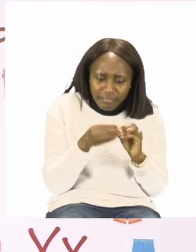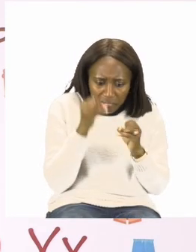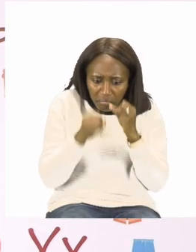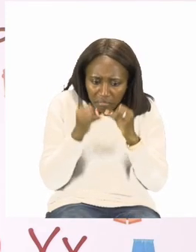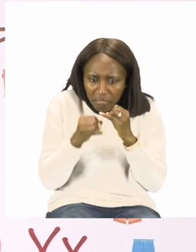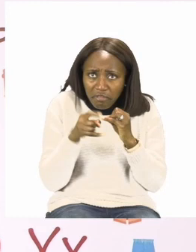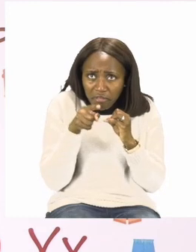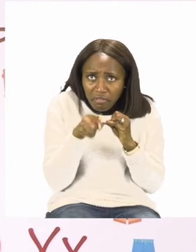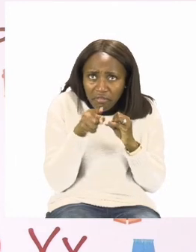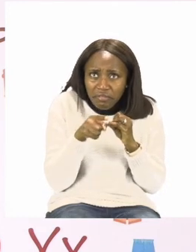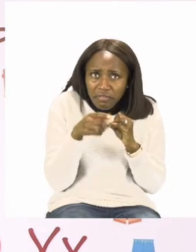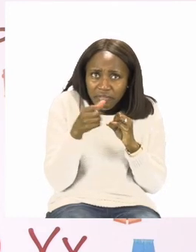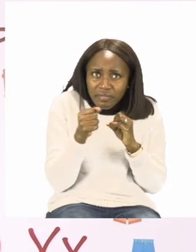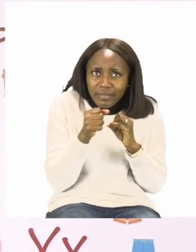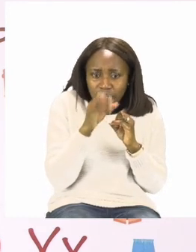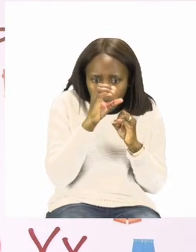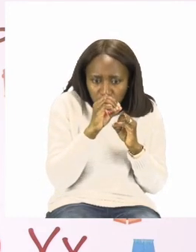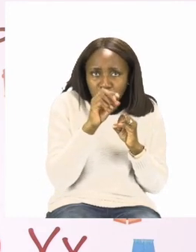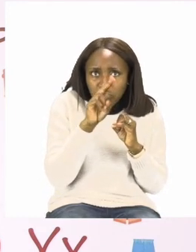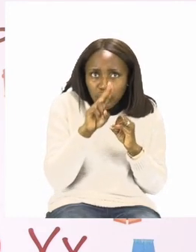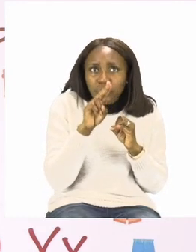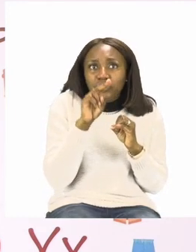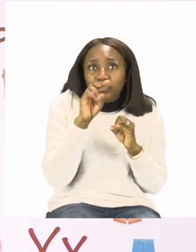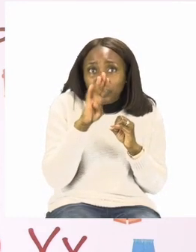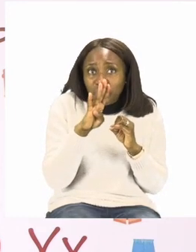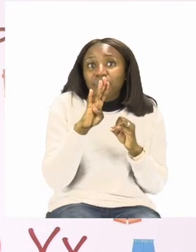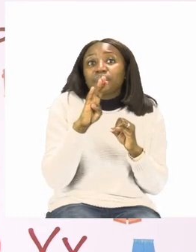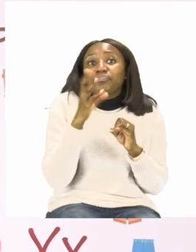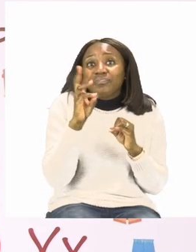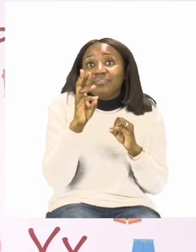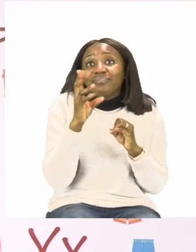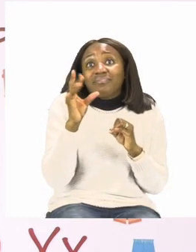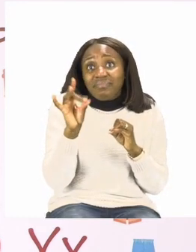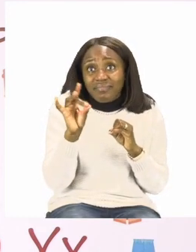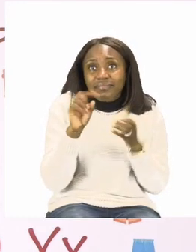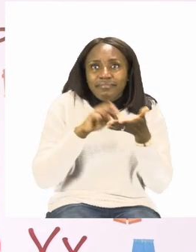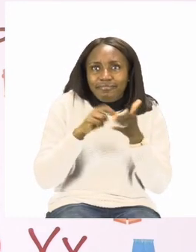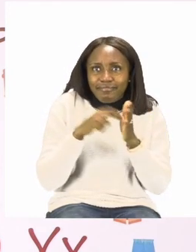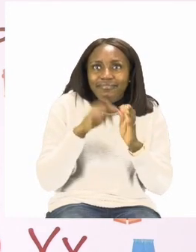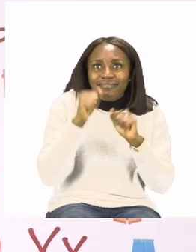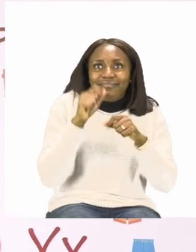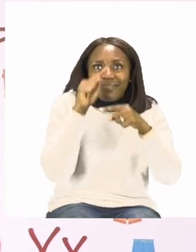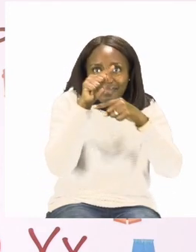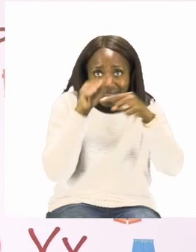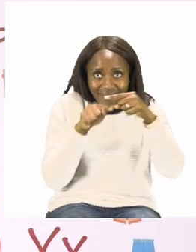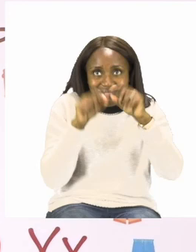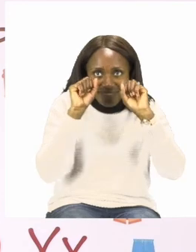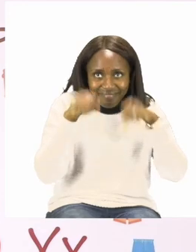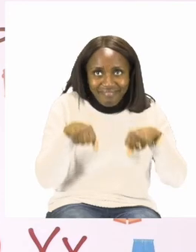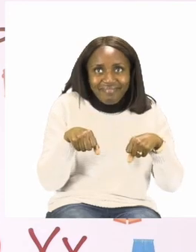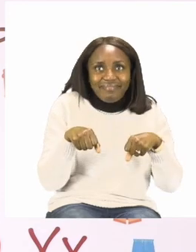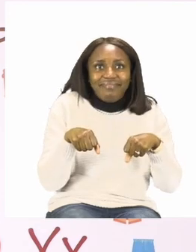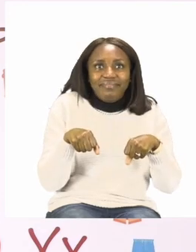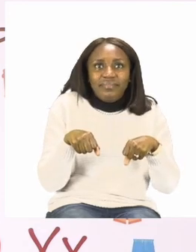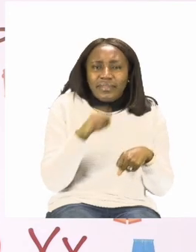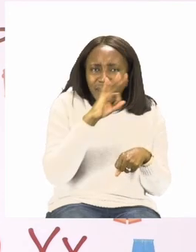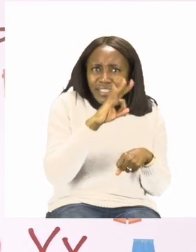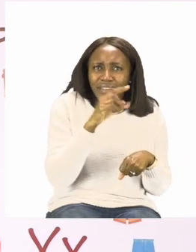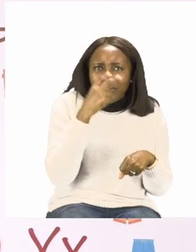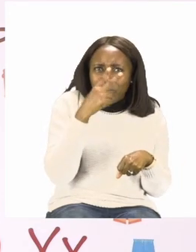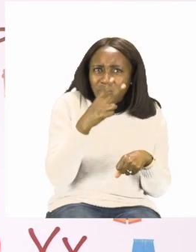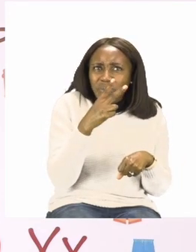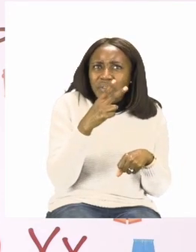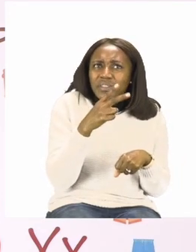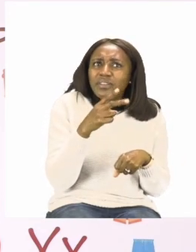number, that means they are for even Steven. And then if you see any of the numbers that we